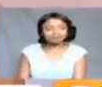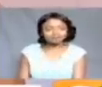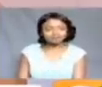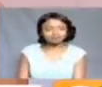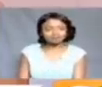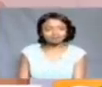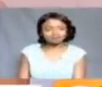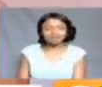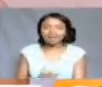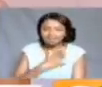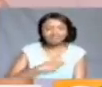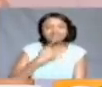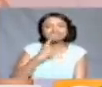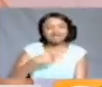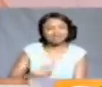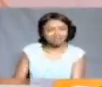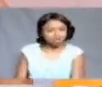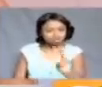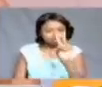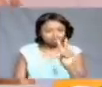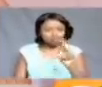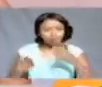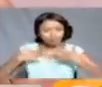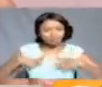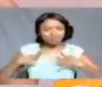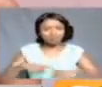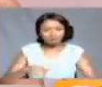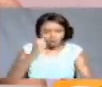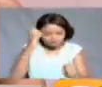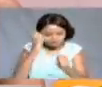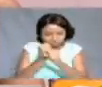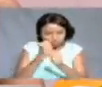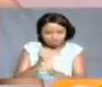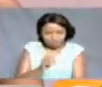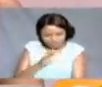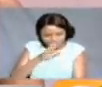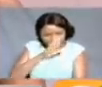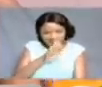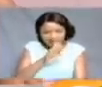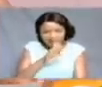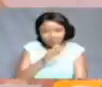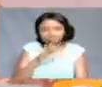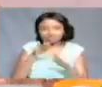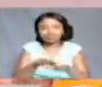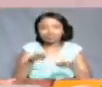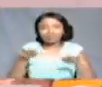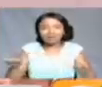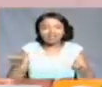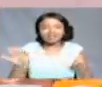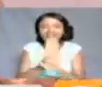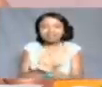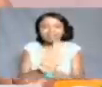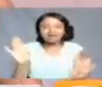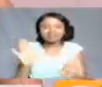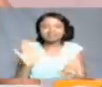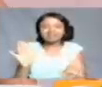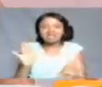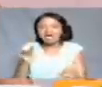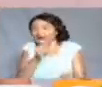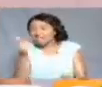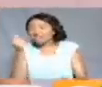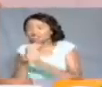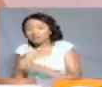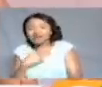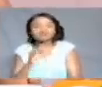just two, mm-hmm. who their job is just to market an alcohol. They're not a TV presenter. They're not a